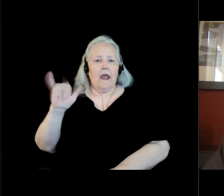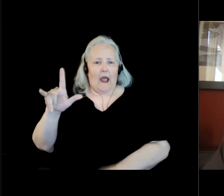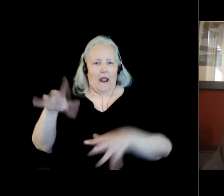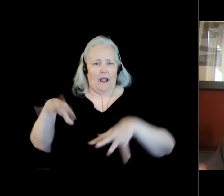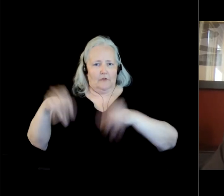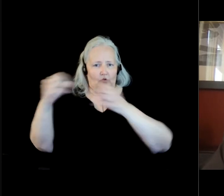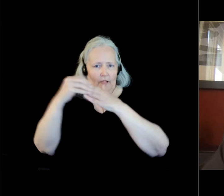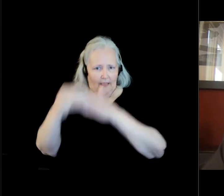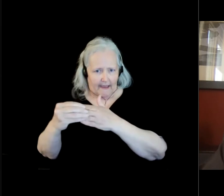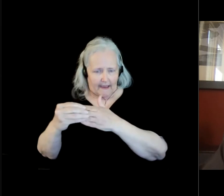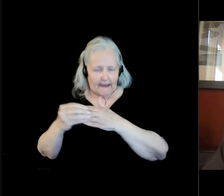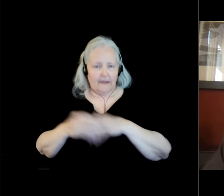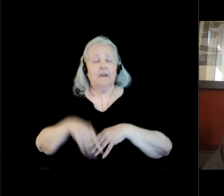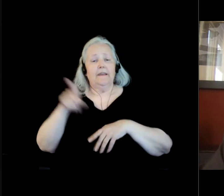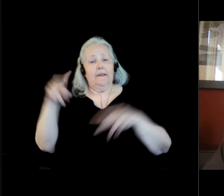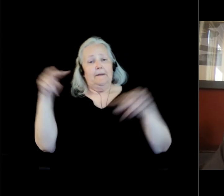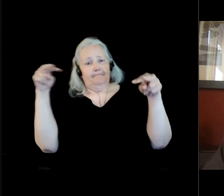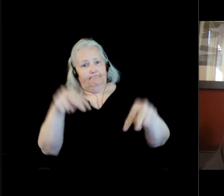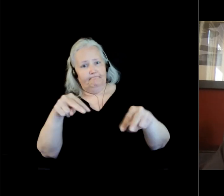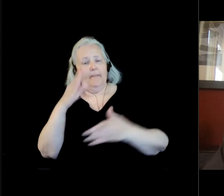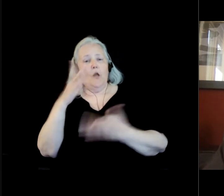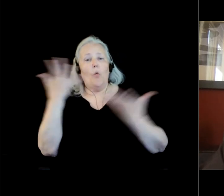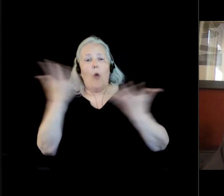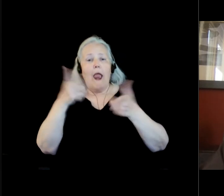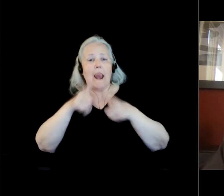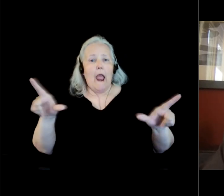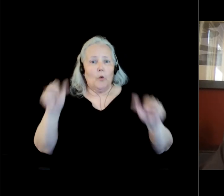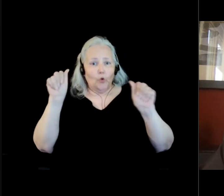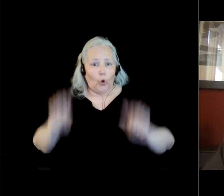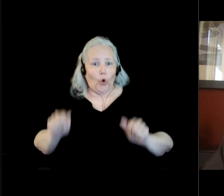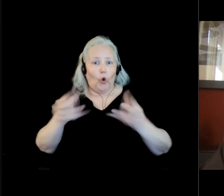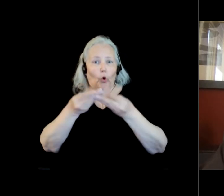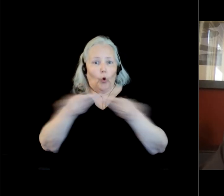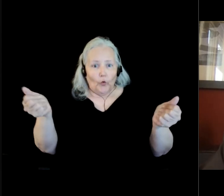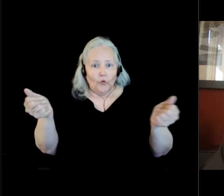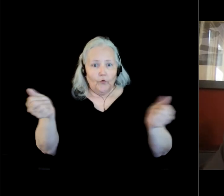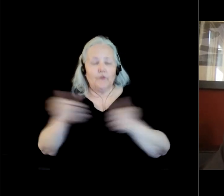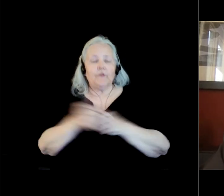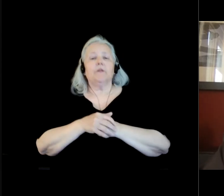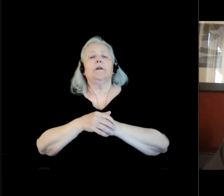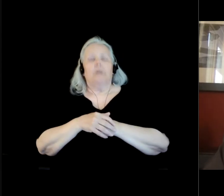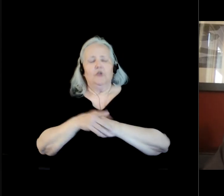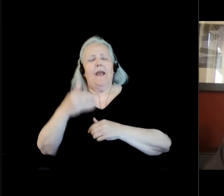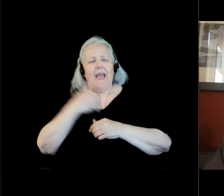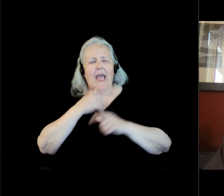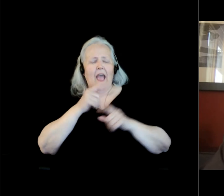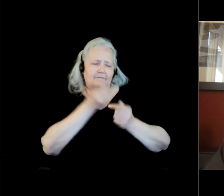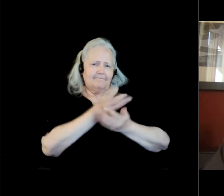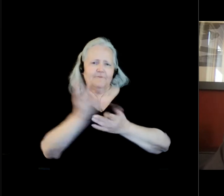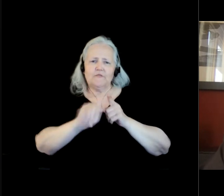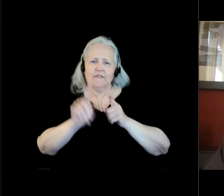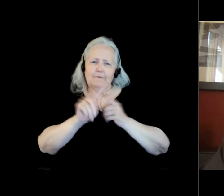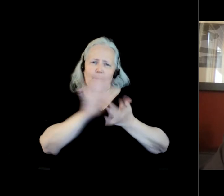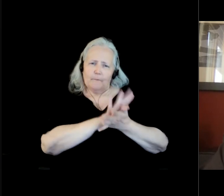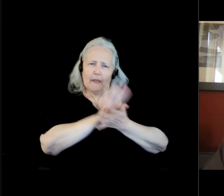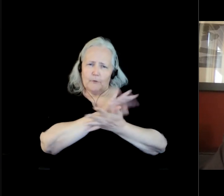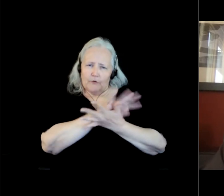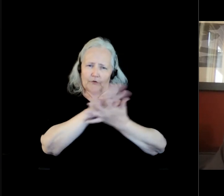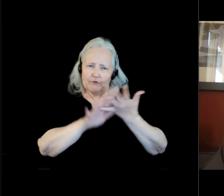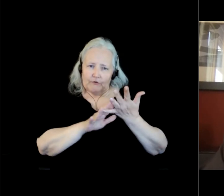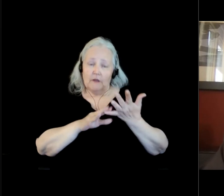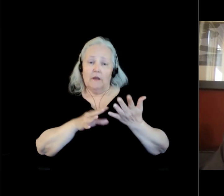on endangered languages, right? These papers, the collection of these papers, are to today some of the